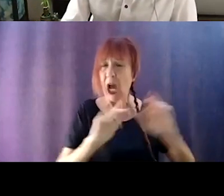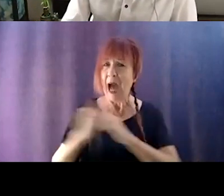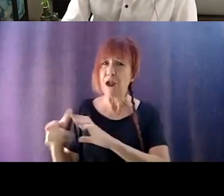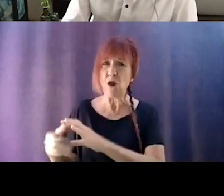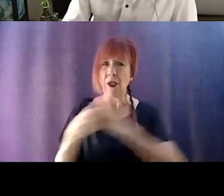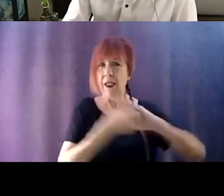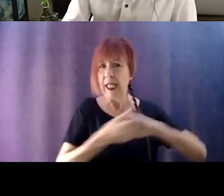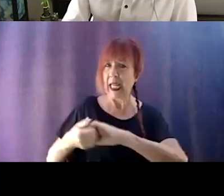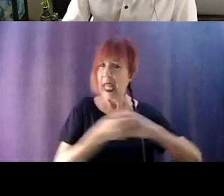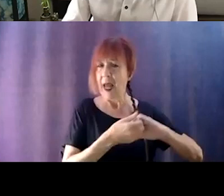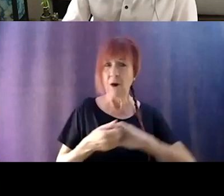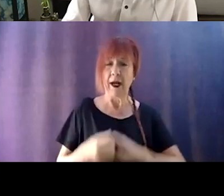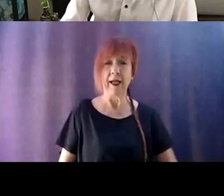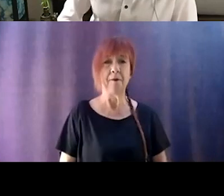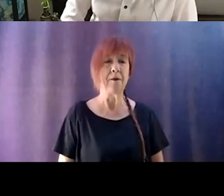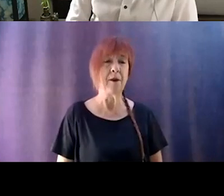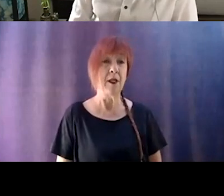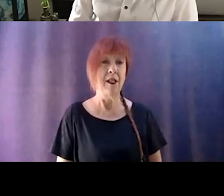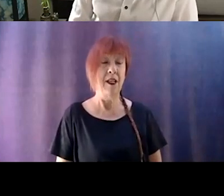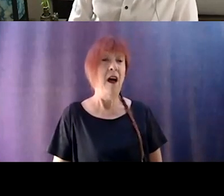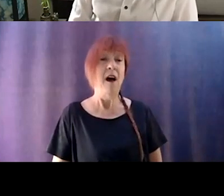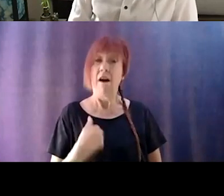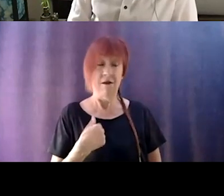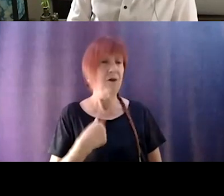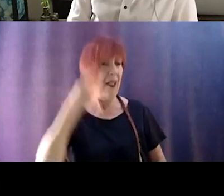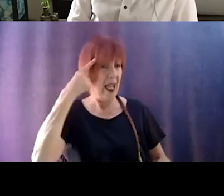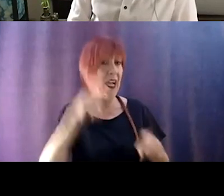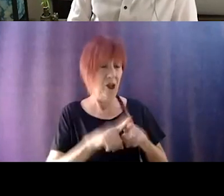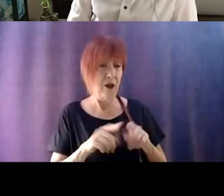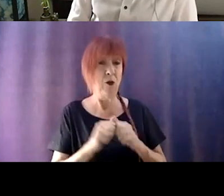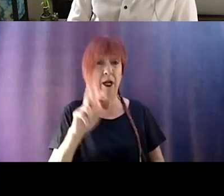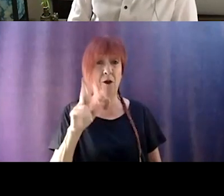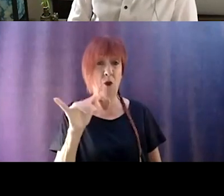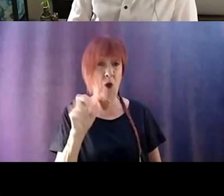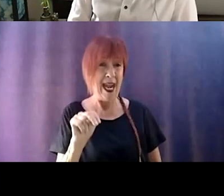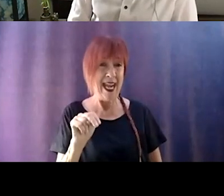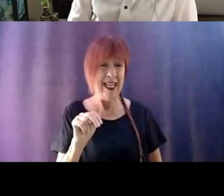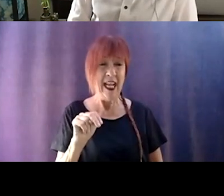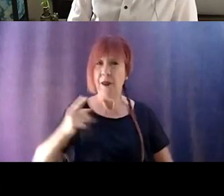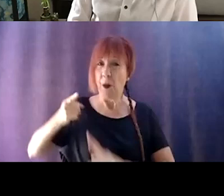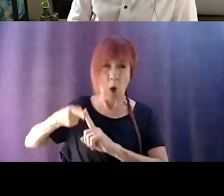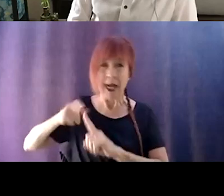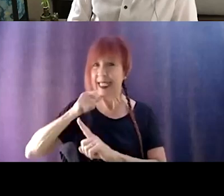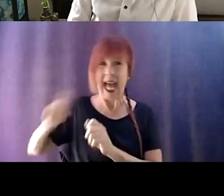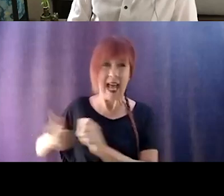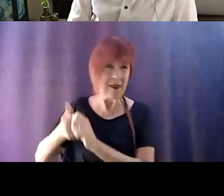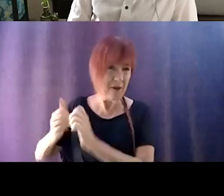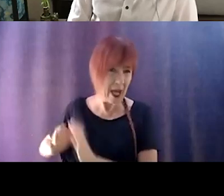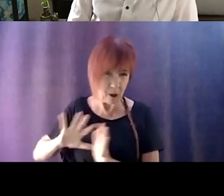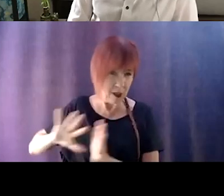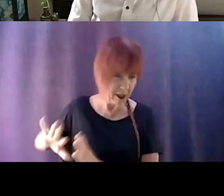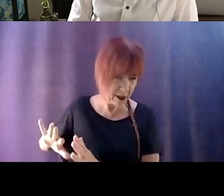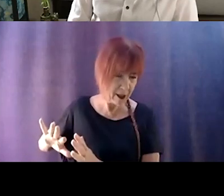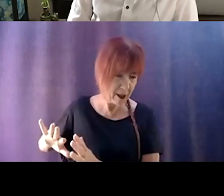Yeah, so I definitely agree with Ryan that it's, first of all, just not about the followers, but I do think how he was saying it's